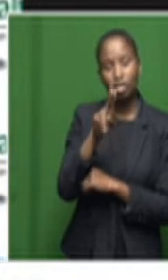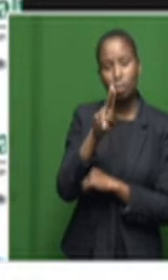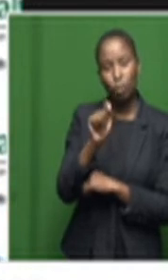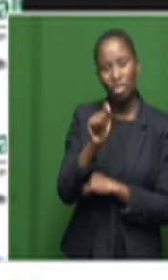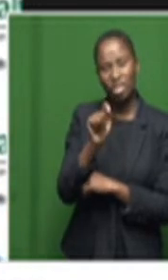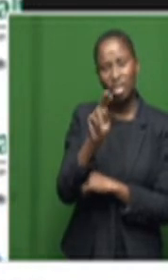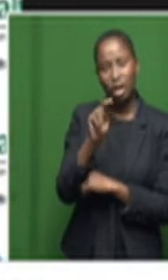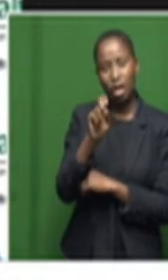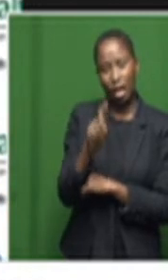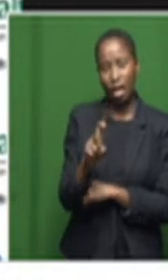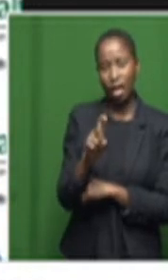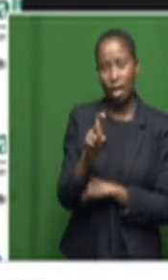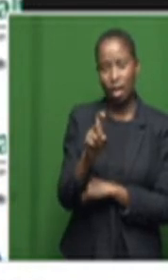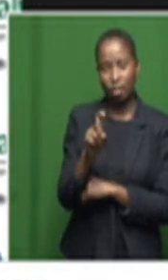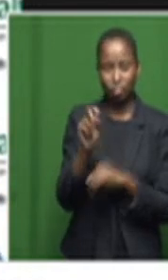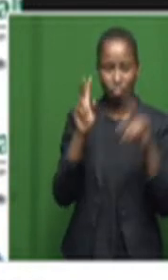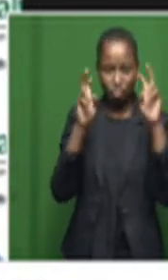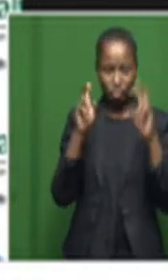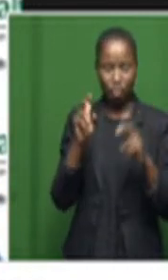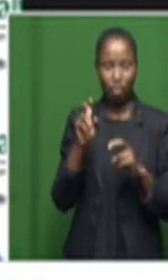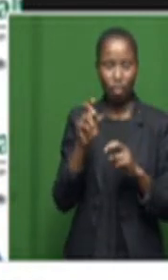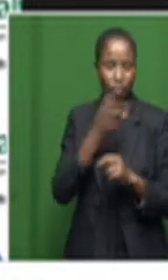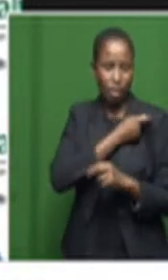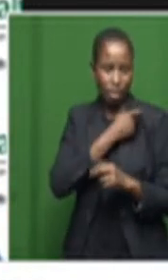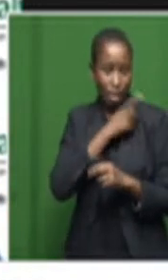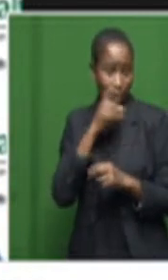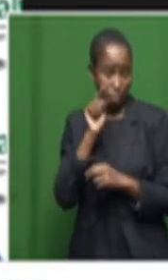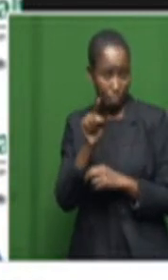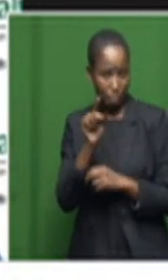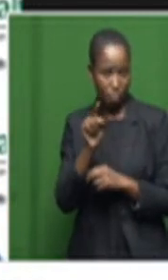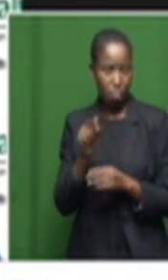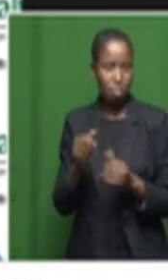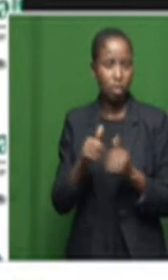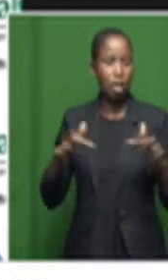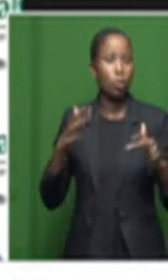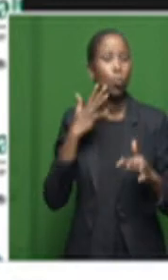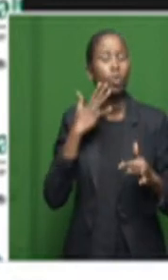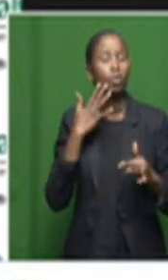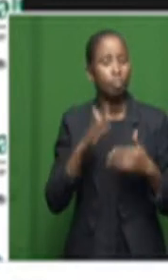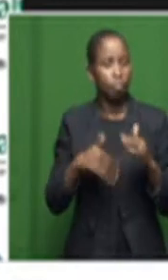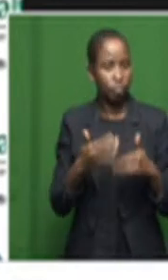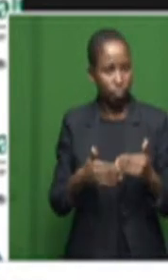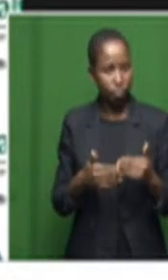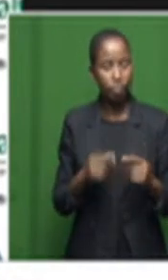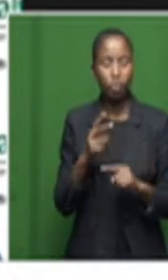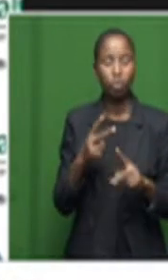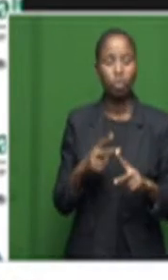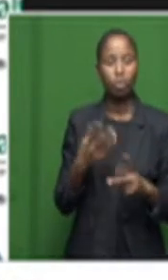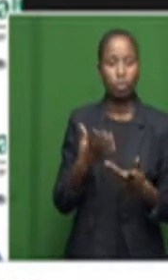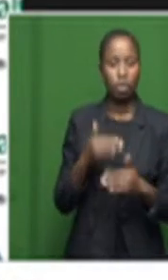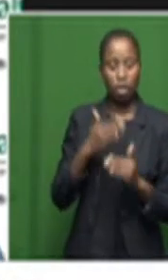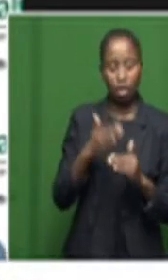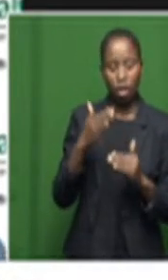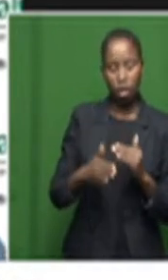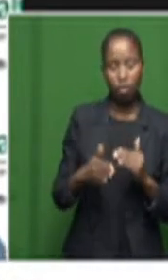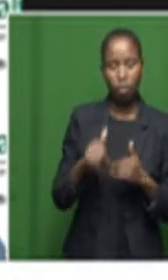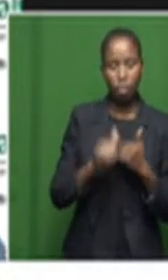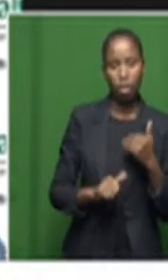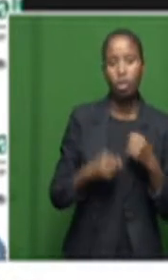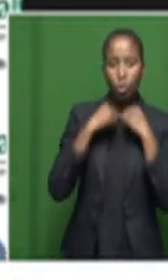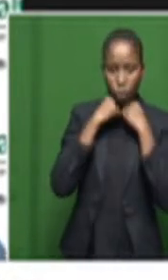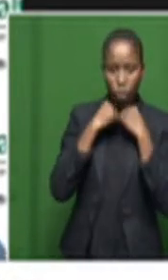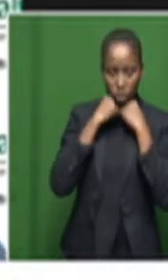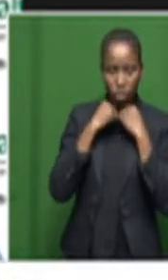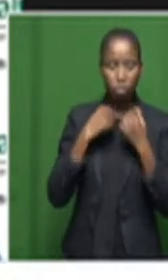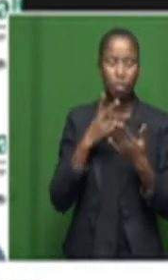How many doses of J&J and Pfizer vaccines have been delivered in the month of August? I think Dr. Crisp has touched